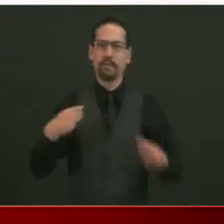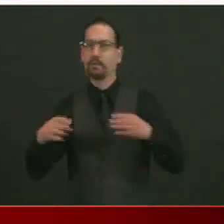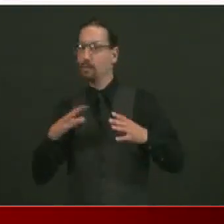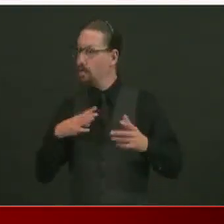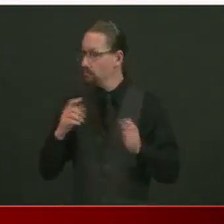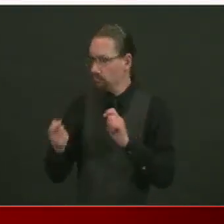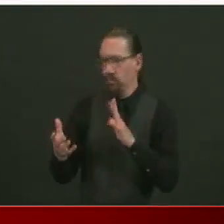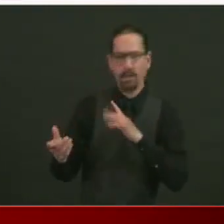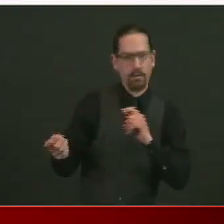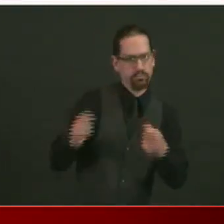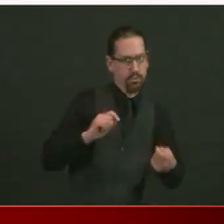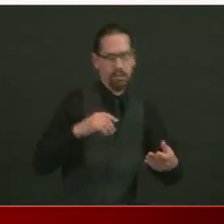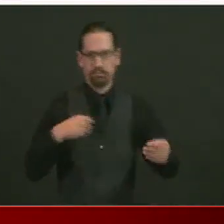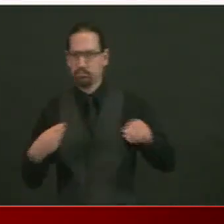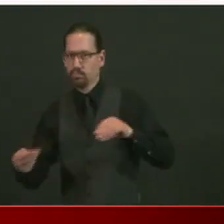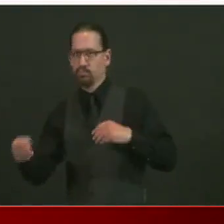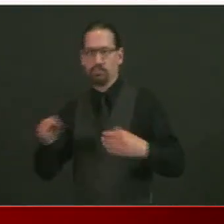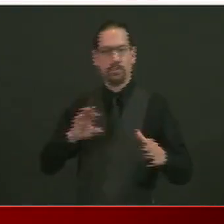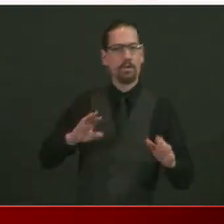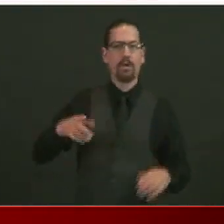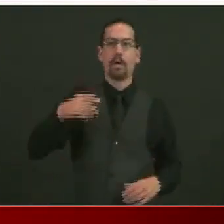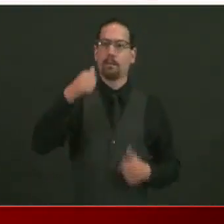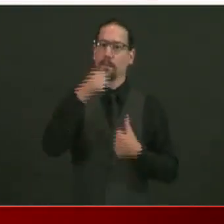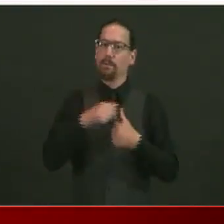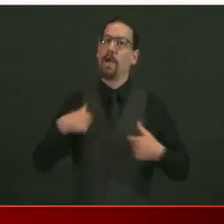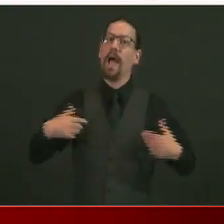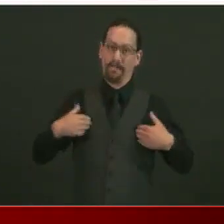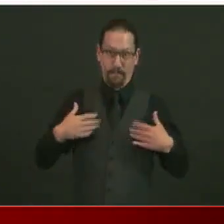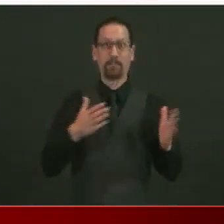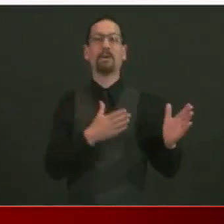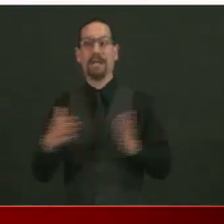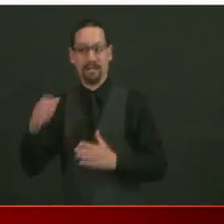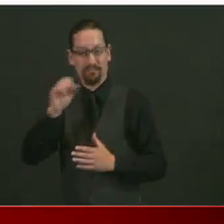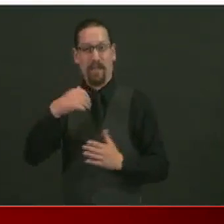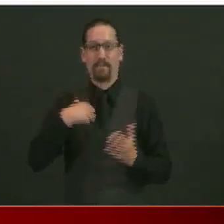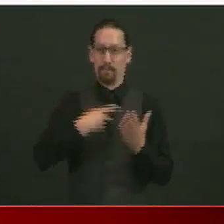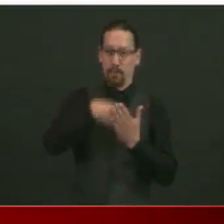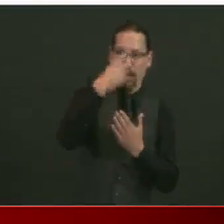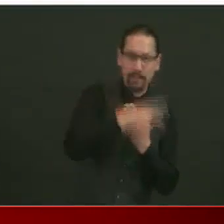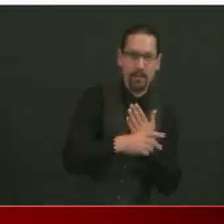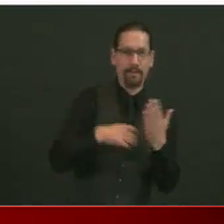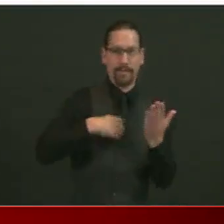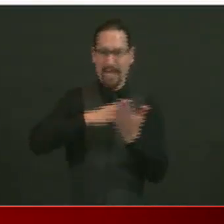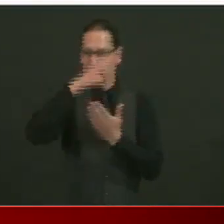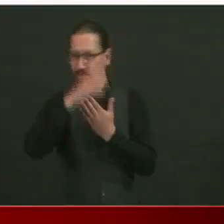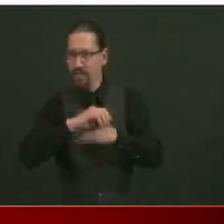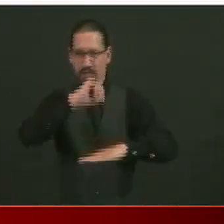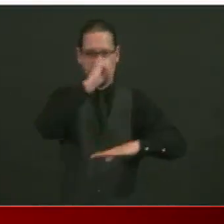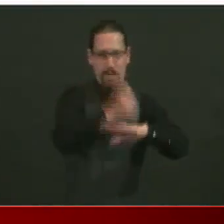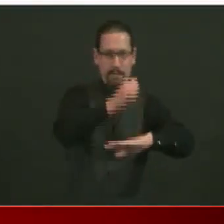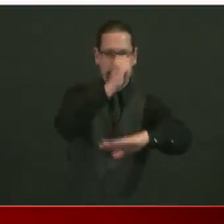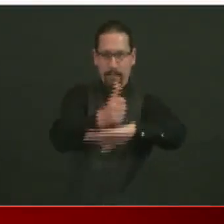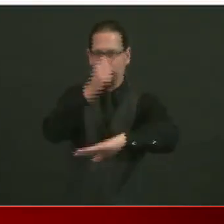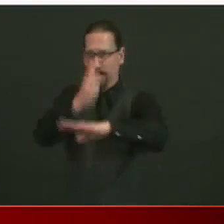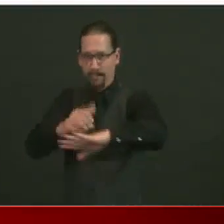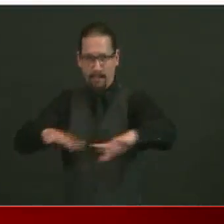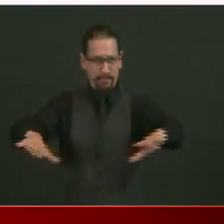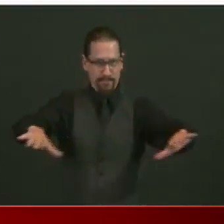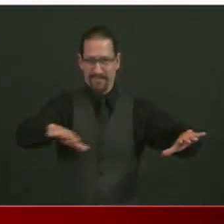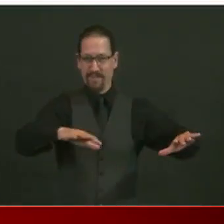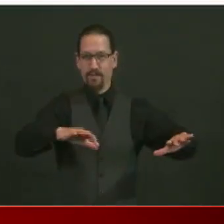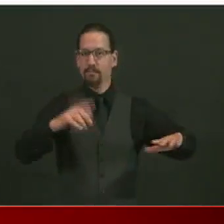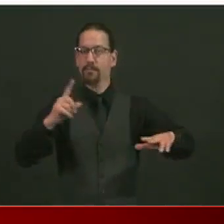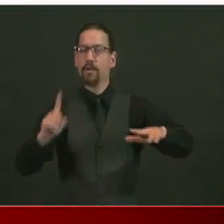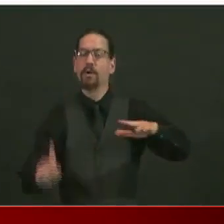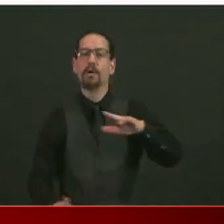of plans that have to be put in place because we don't know what's going to happen in terms of where we were going to be in August. Where we are today may not be